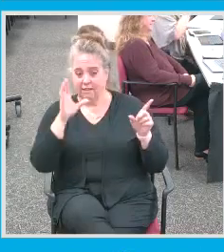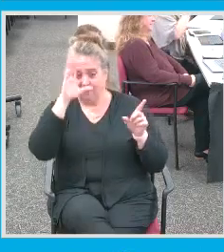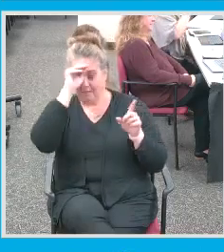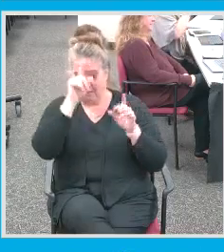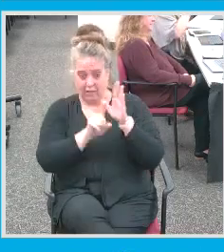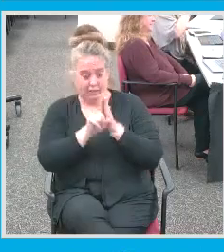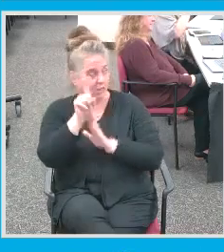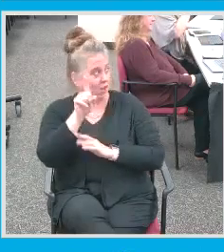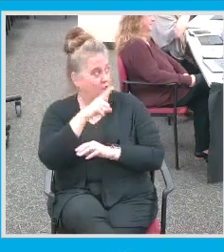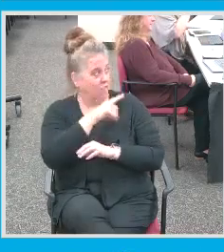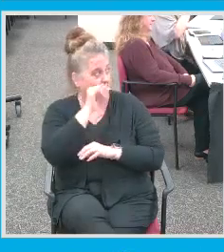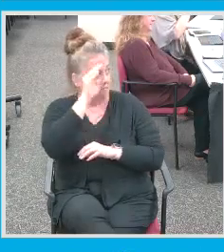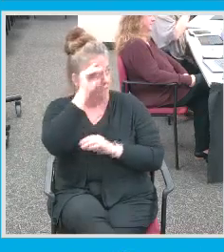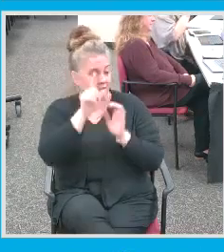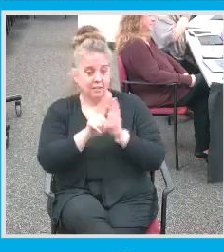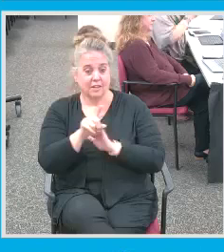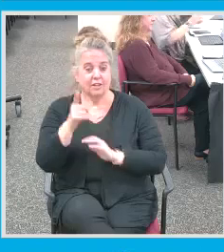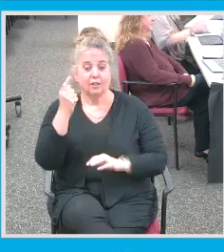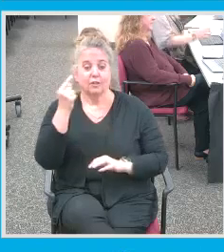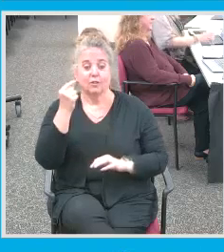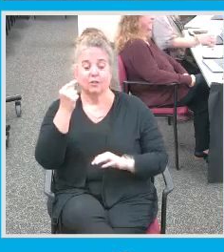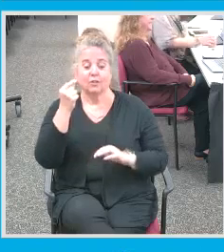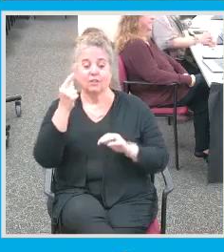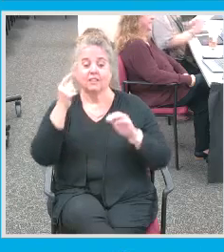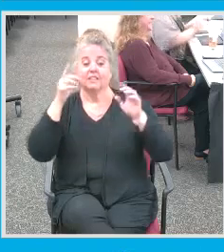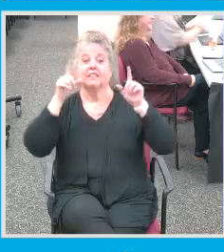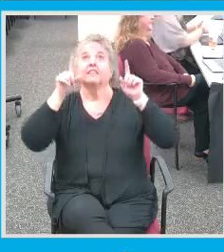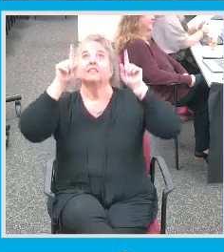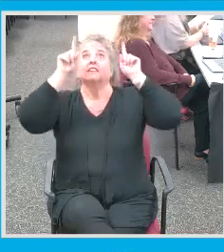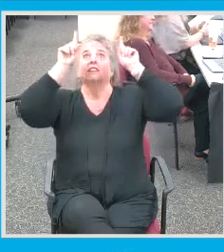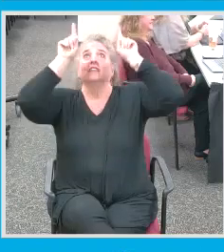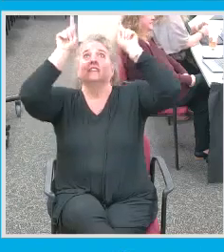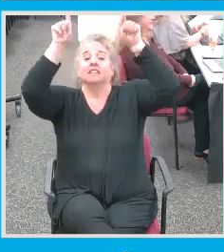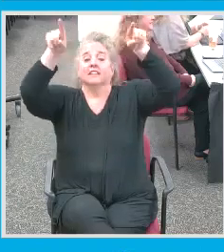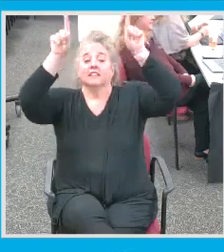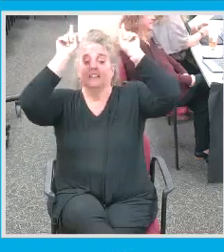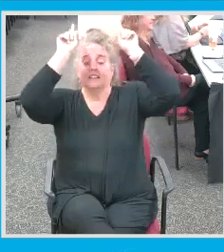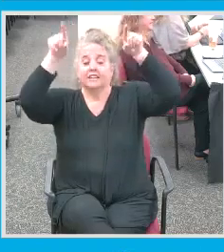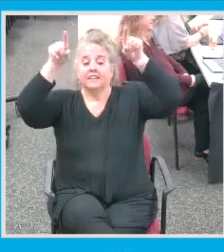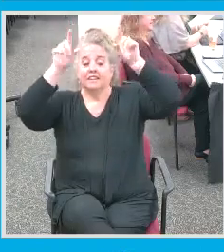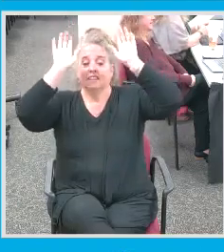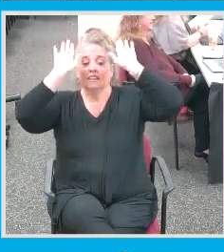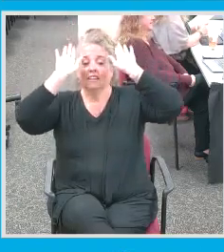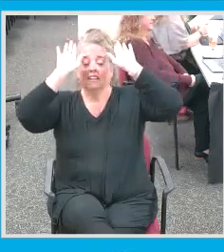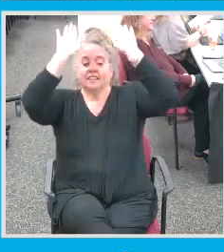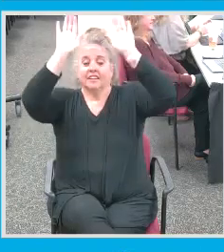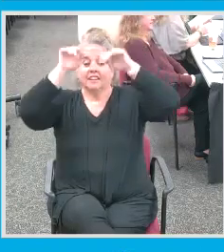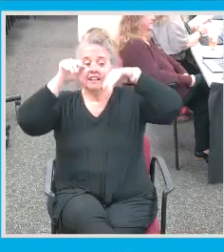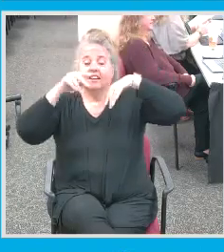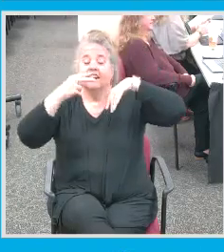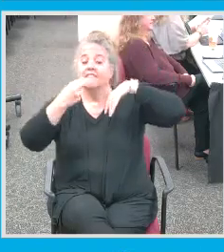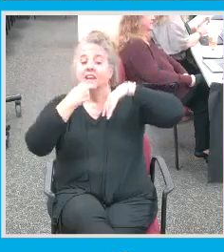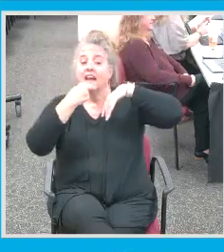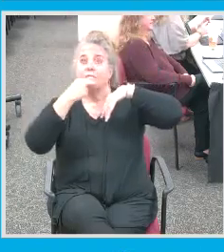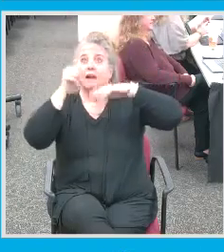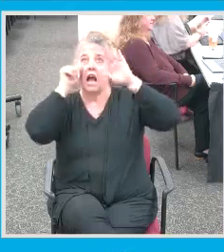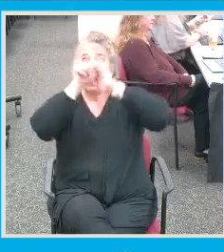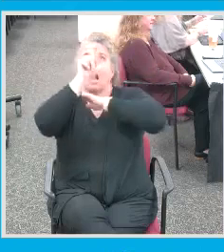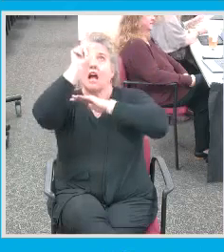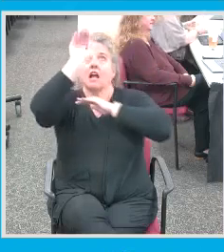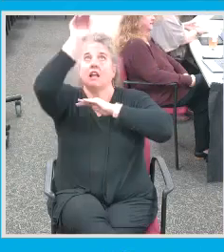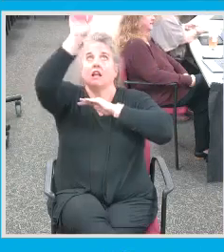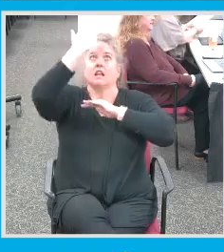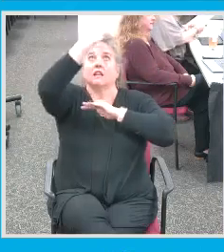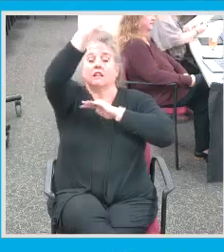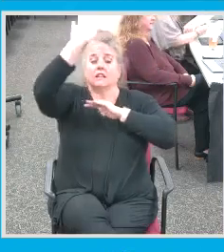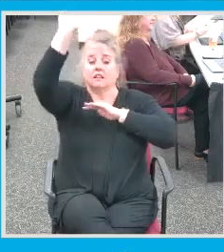because they were hiding their vapes up in the ceiling. So I thought, A, they put it up there so it wouldn't get destroyed, but also to send the message when the